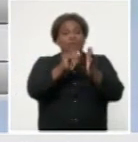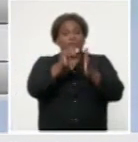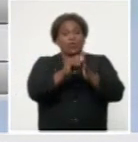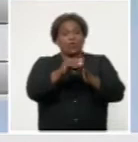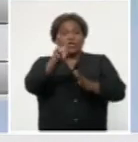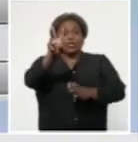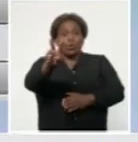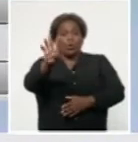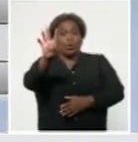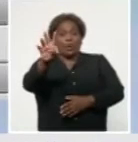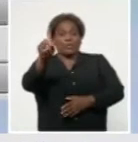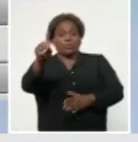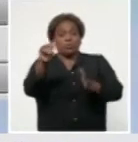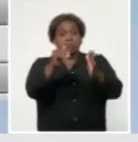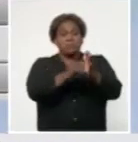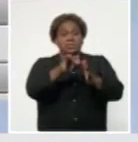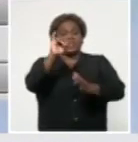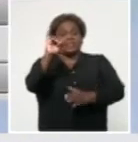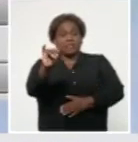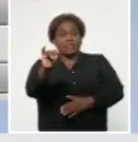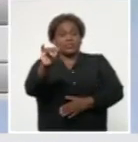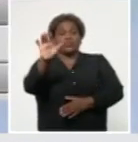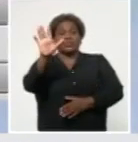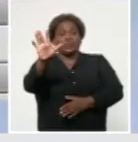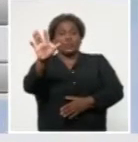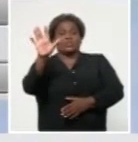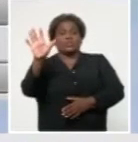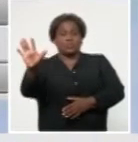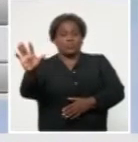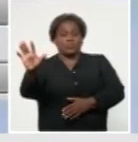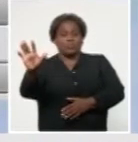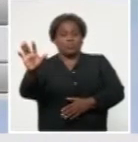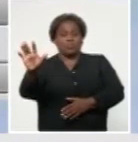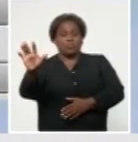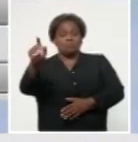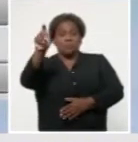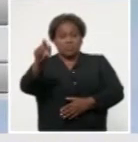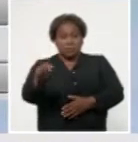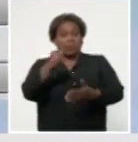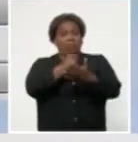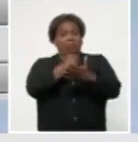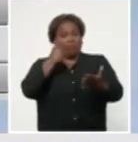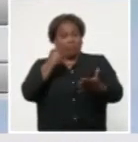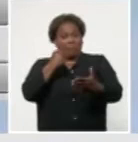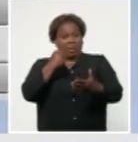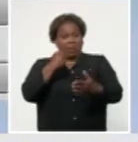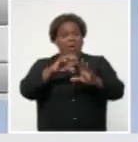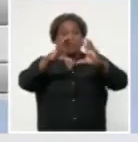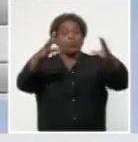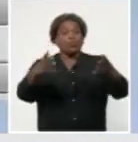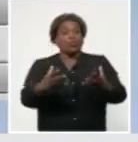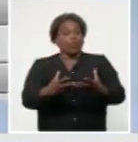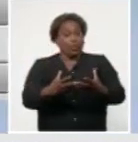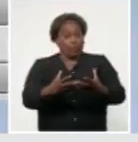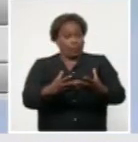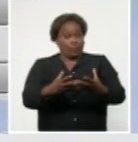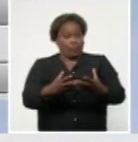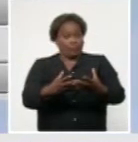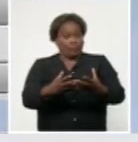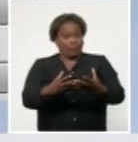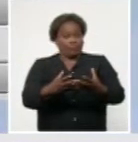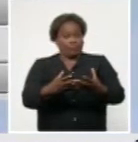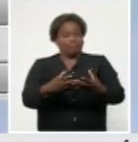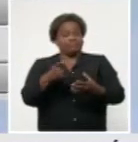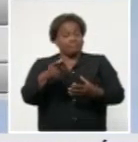530,668 deaths. That's more than 500,000 deaths, for a